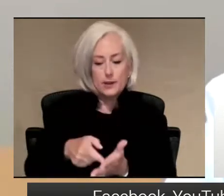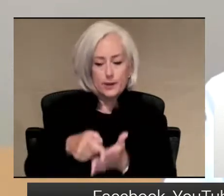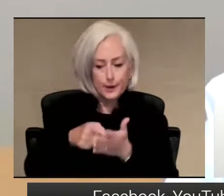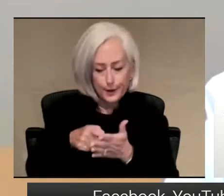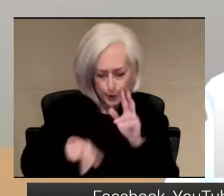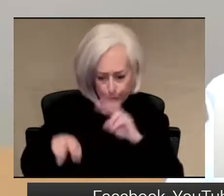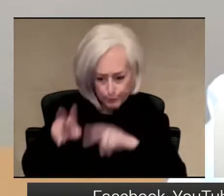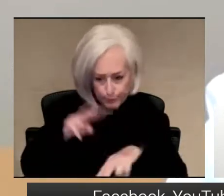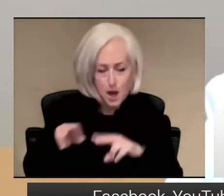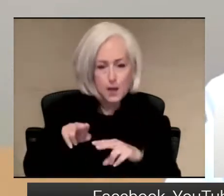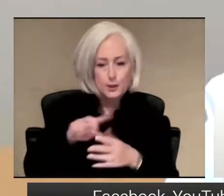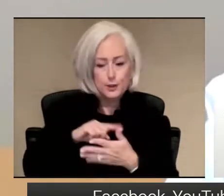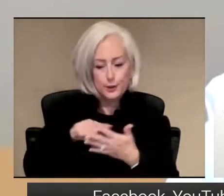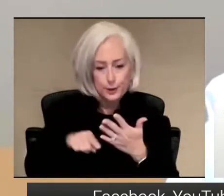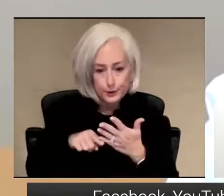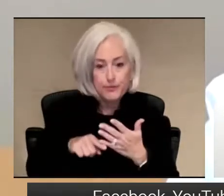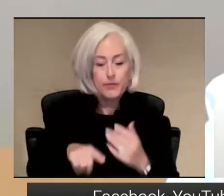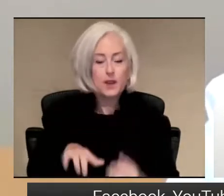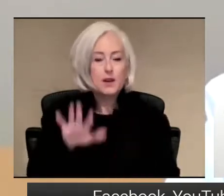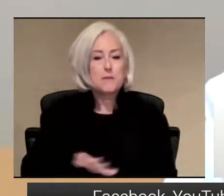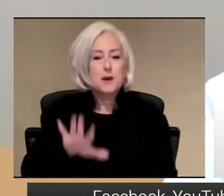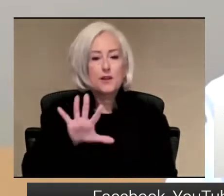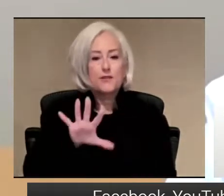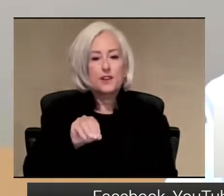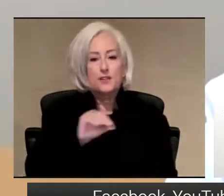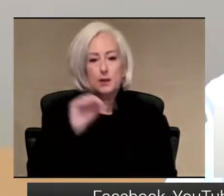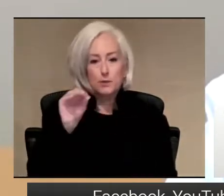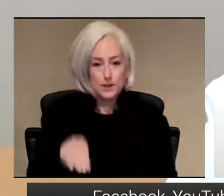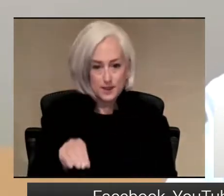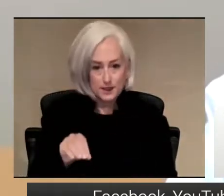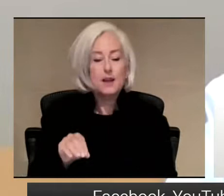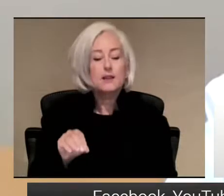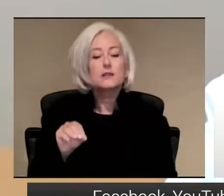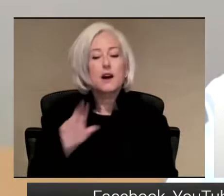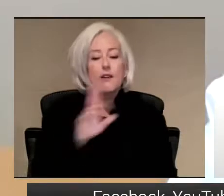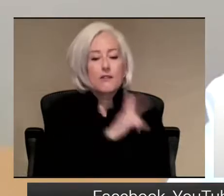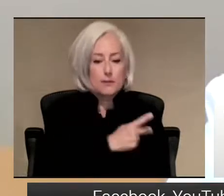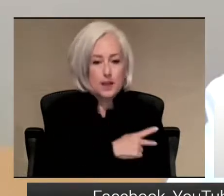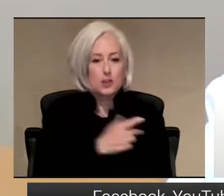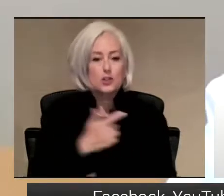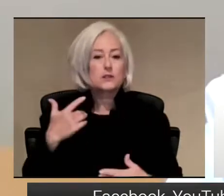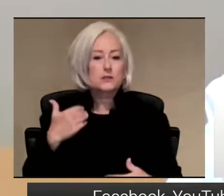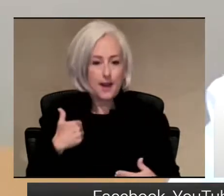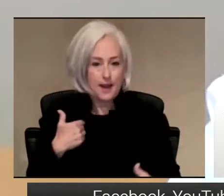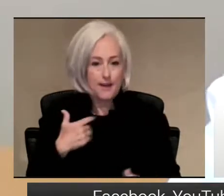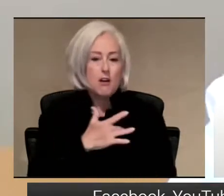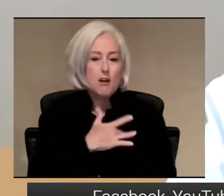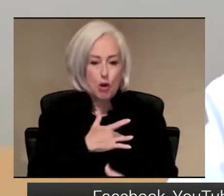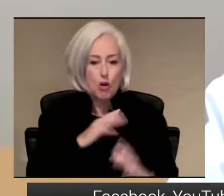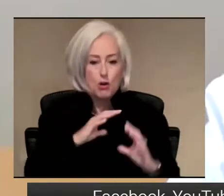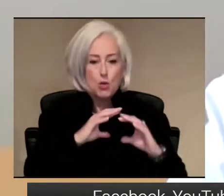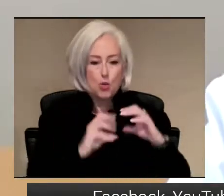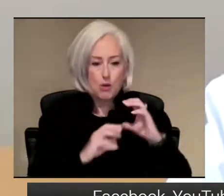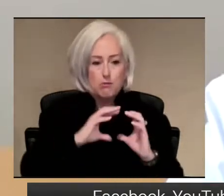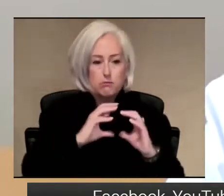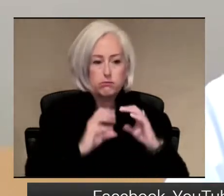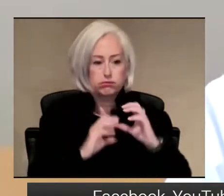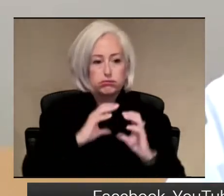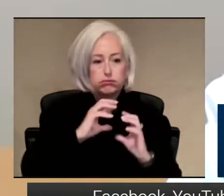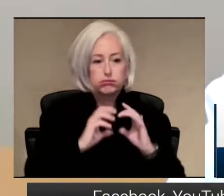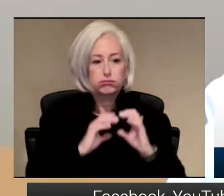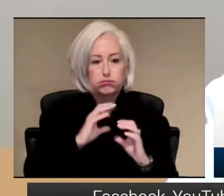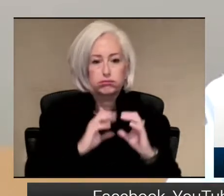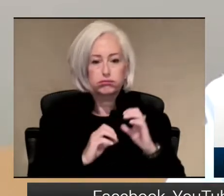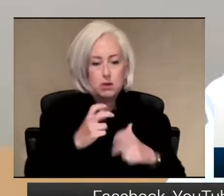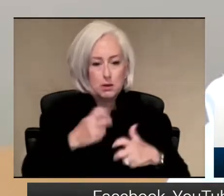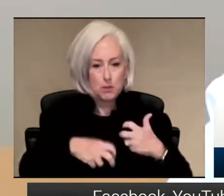most, as I said, 50% of the patients end up unfortunately having some cardiac rhythm problems, and we monitor them by doing routine